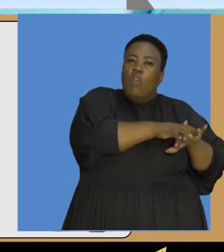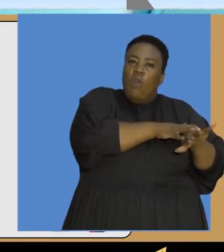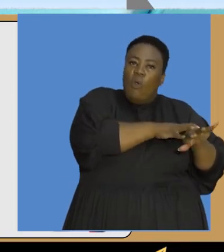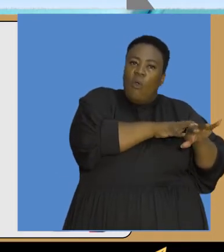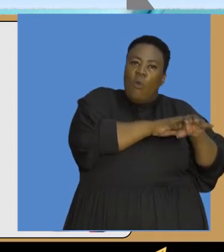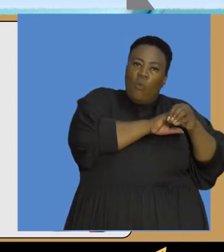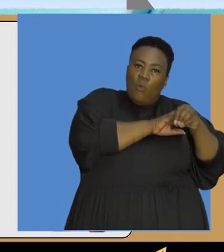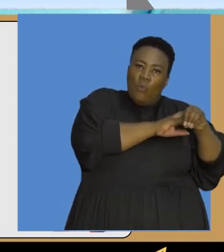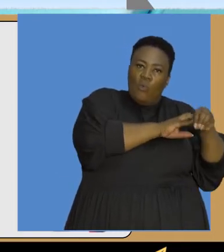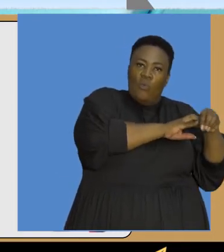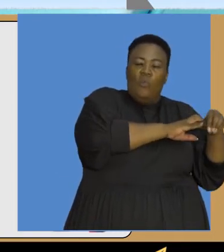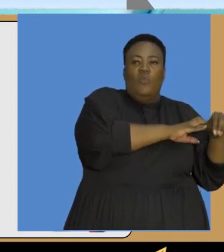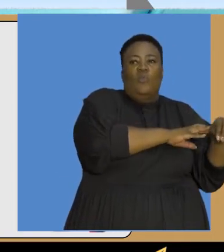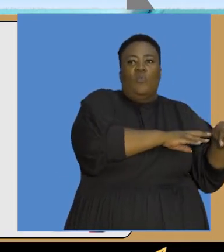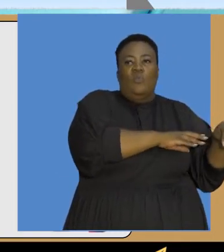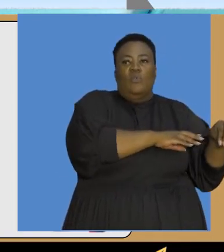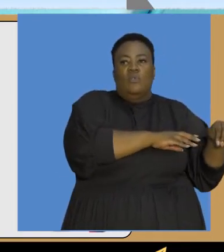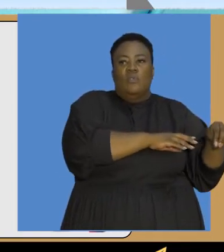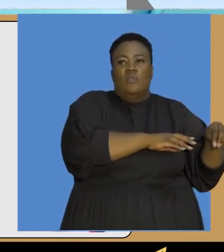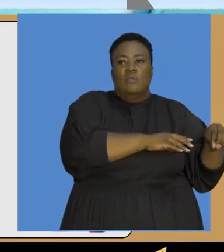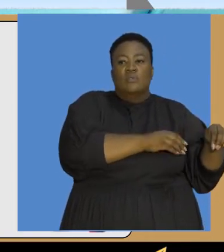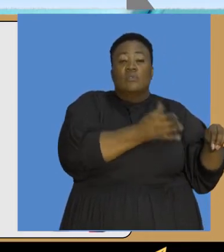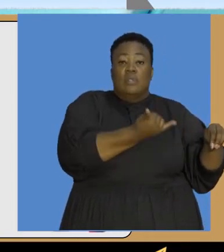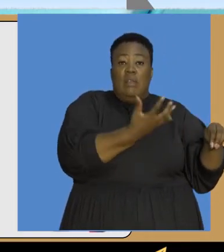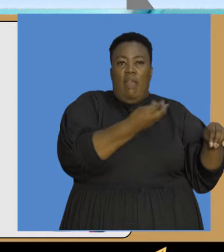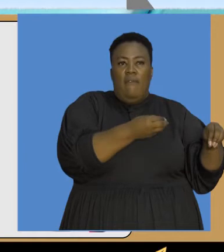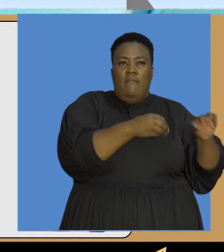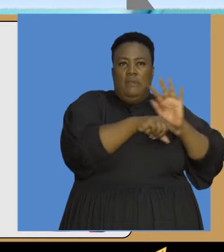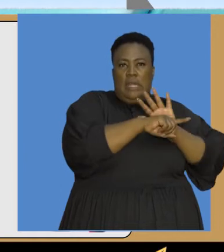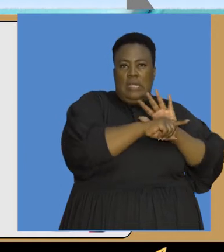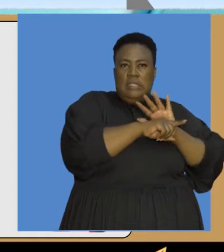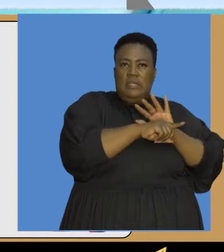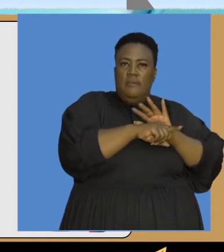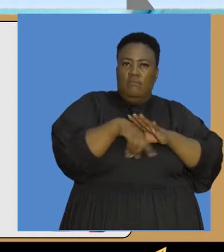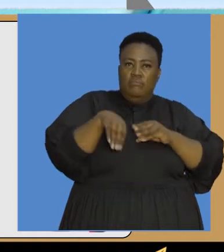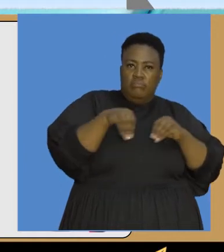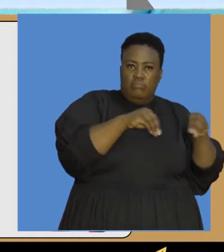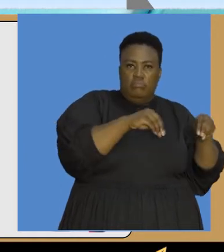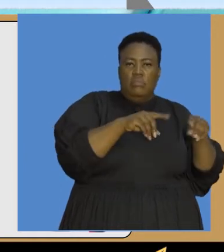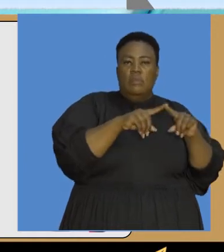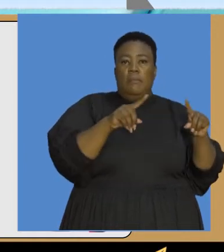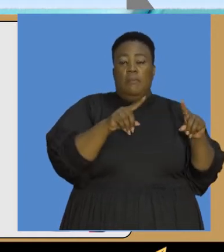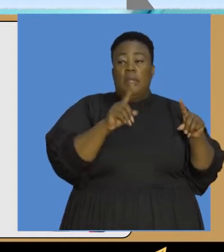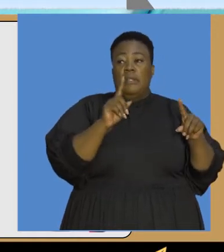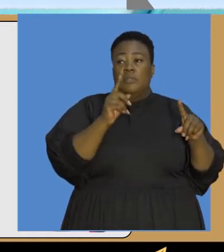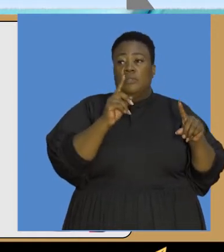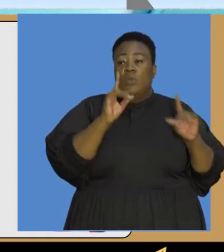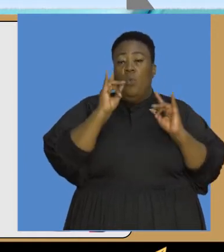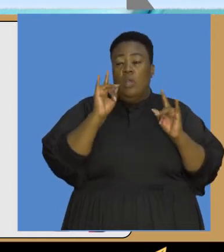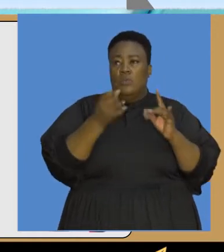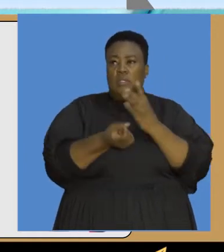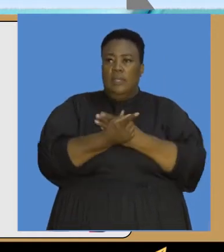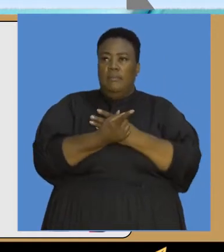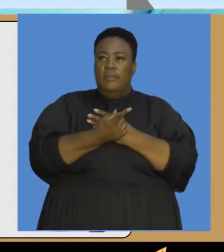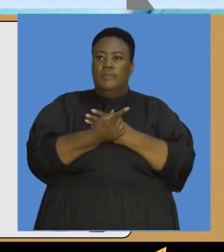slowing down. It's experiencing a negative acceleration. But my net force is to the right. So watch what's